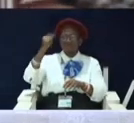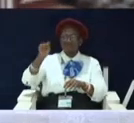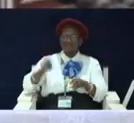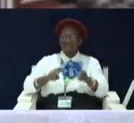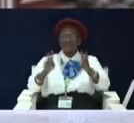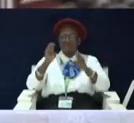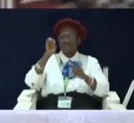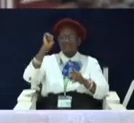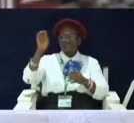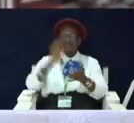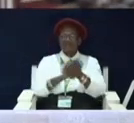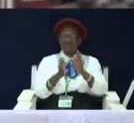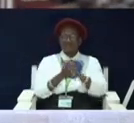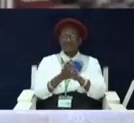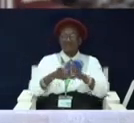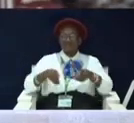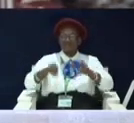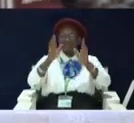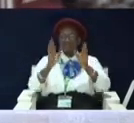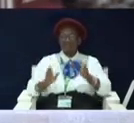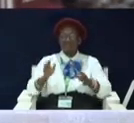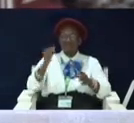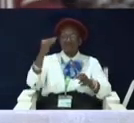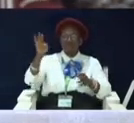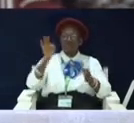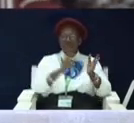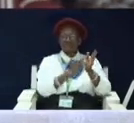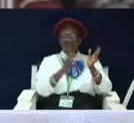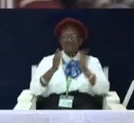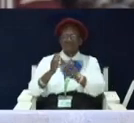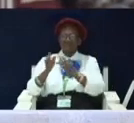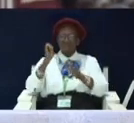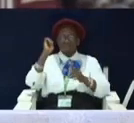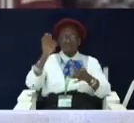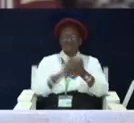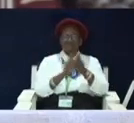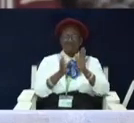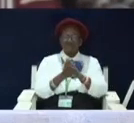became a disciple of Jesus. He became